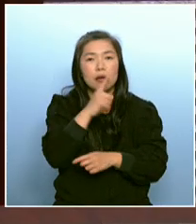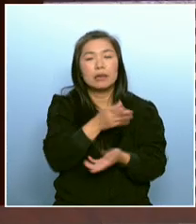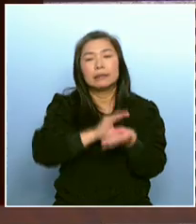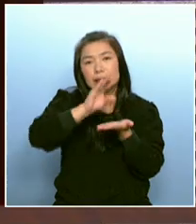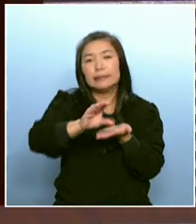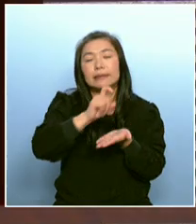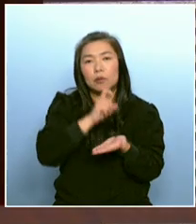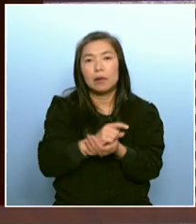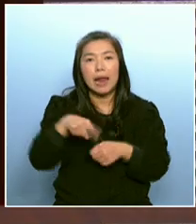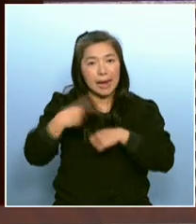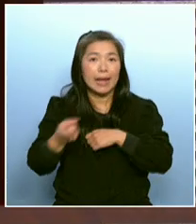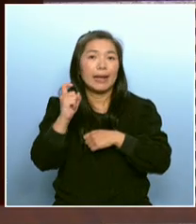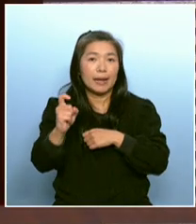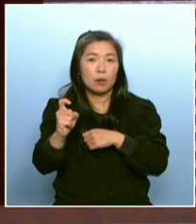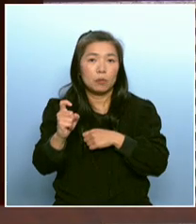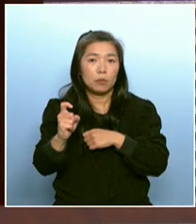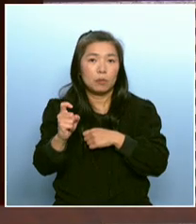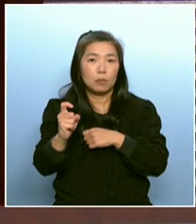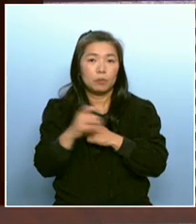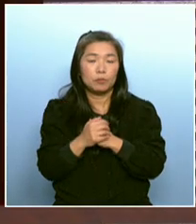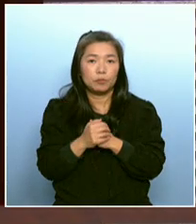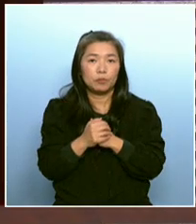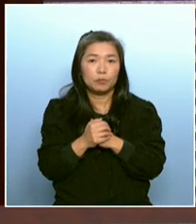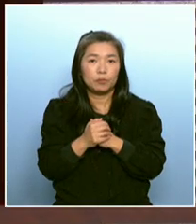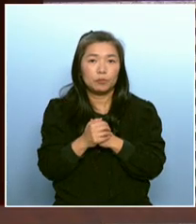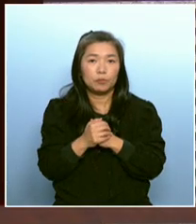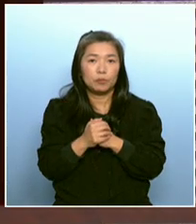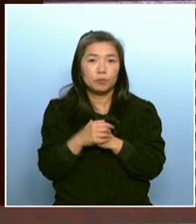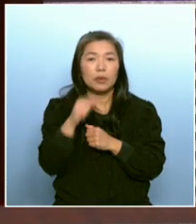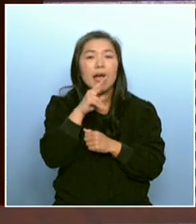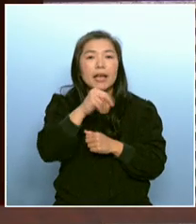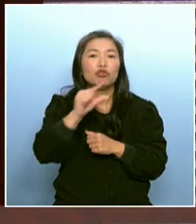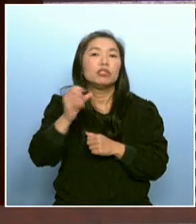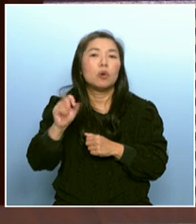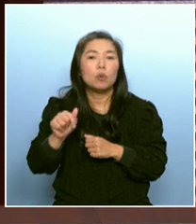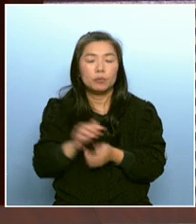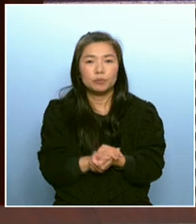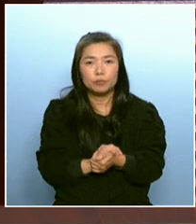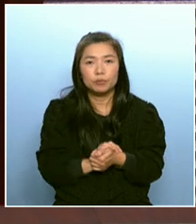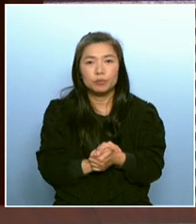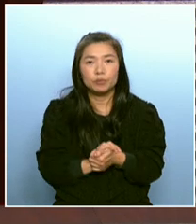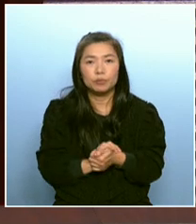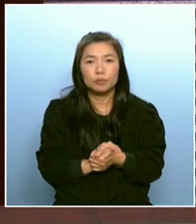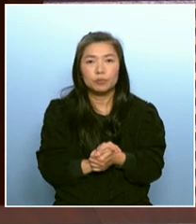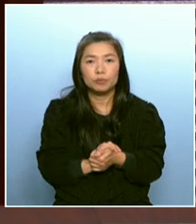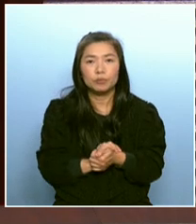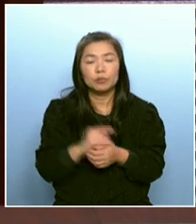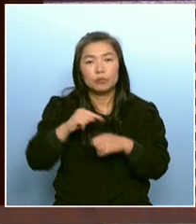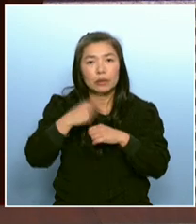receiving subsidies from the SWD, and another 9 are non-subvented